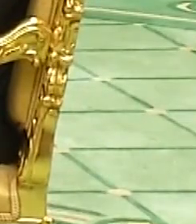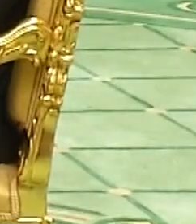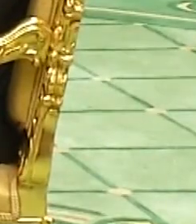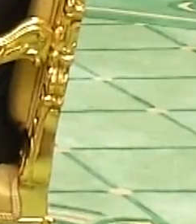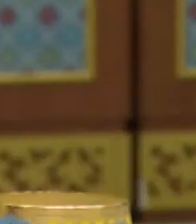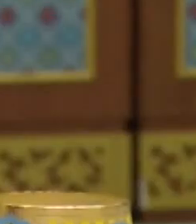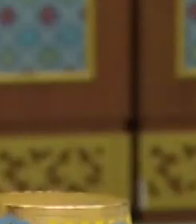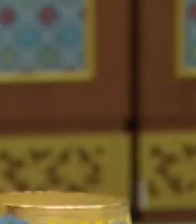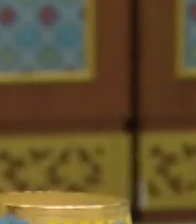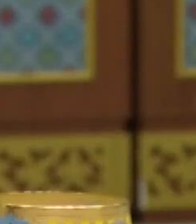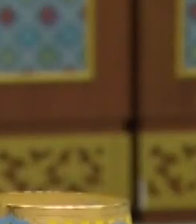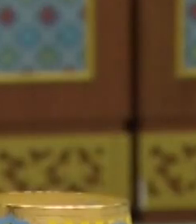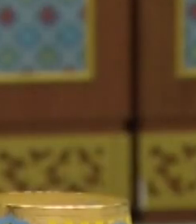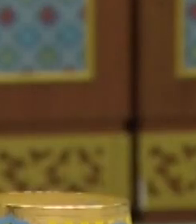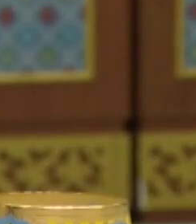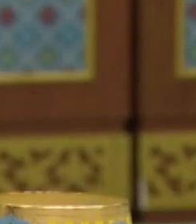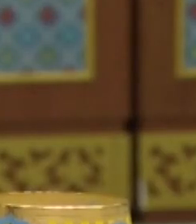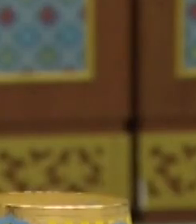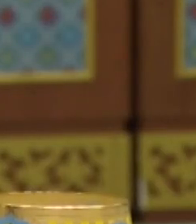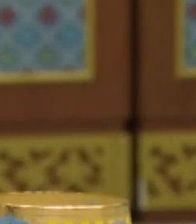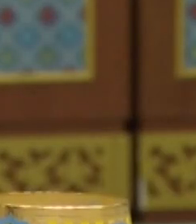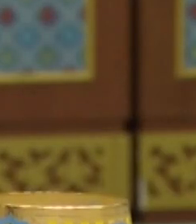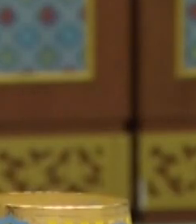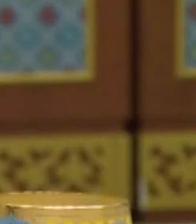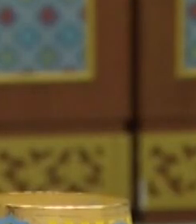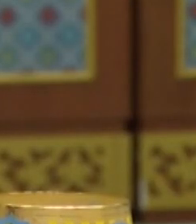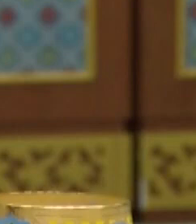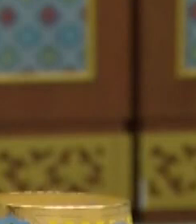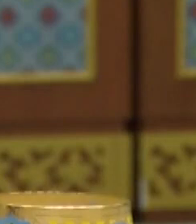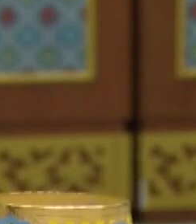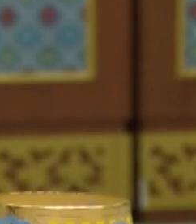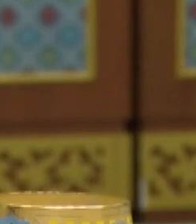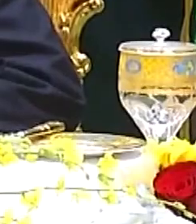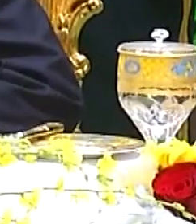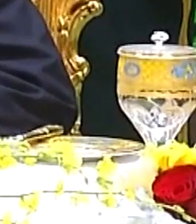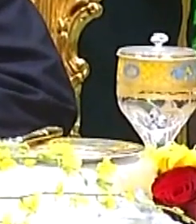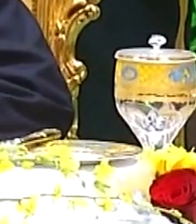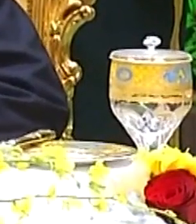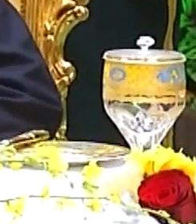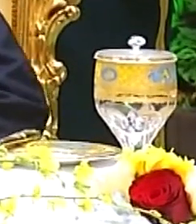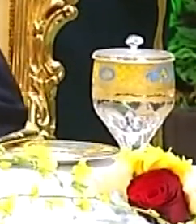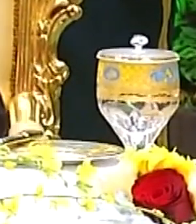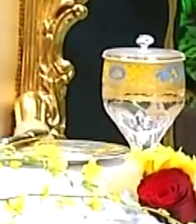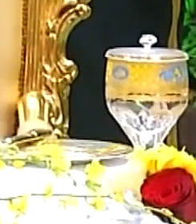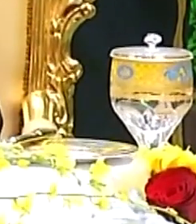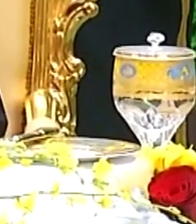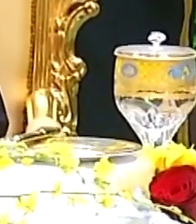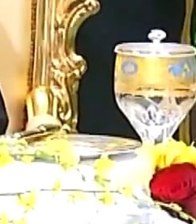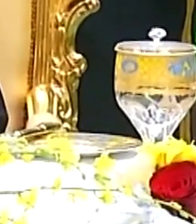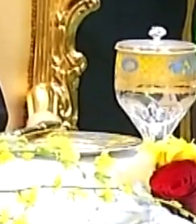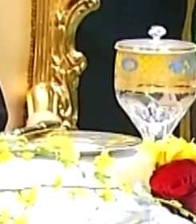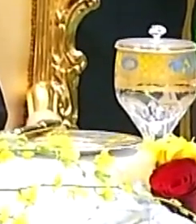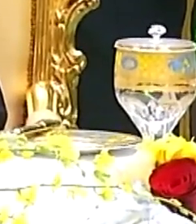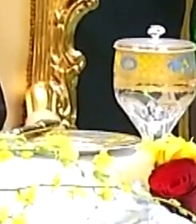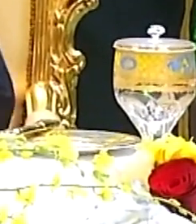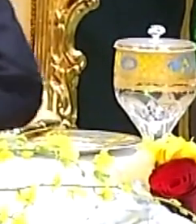leader in ASEAN and the world's longest reigning monarch. I look forward to working closely with Your Majesty as